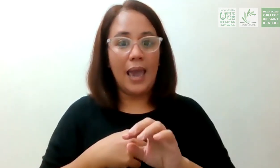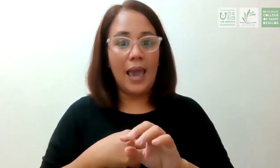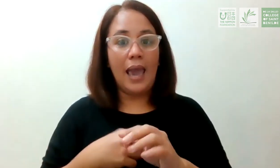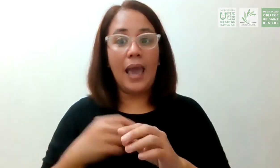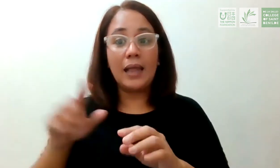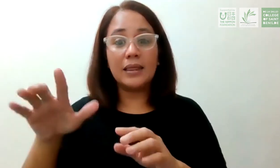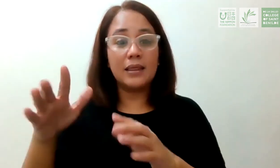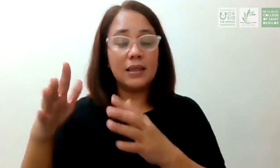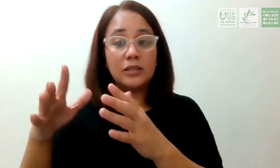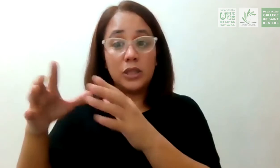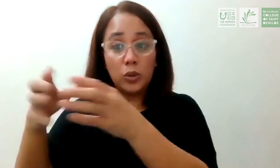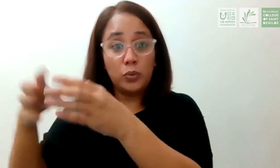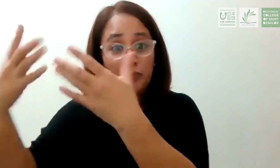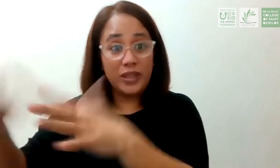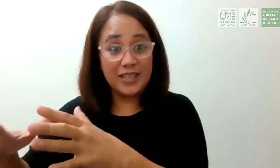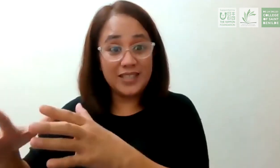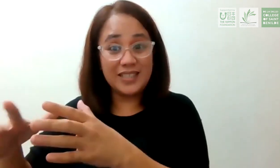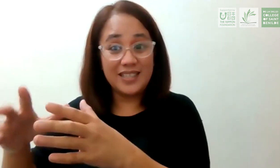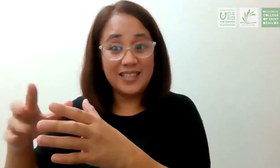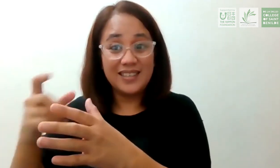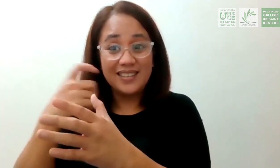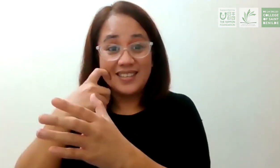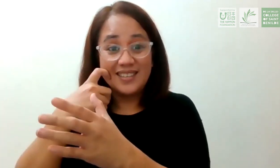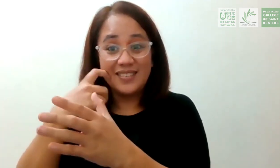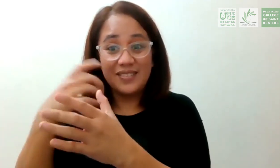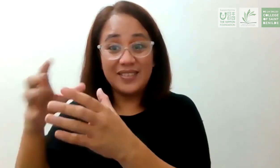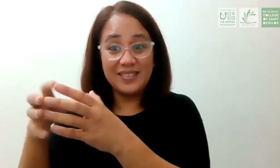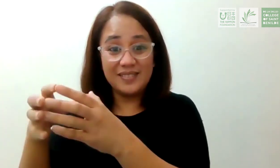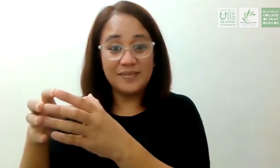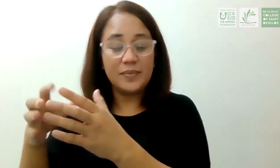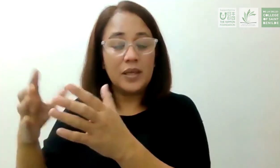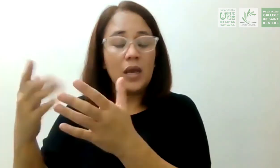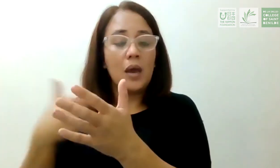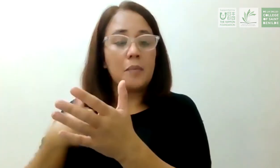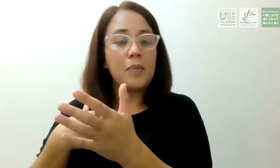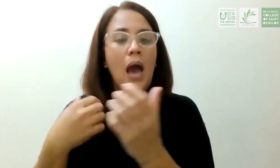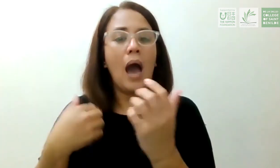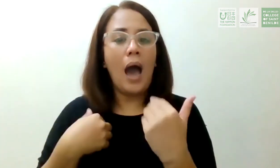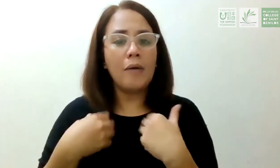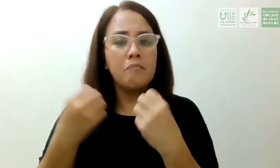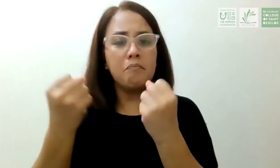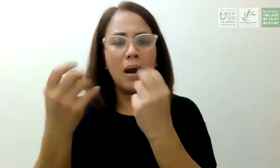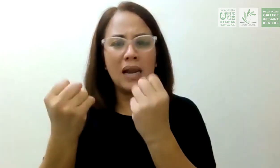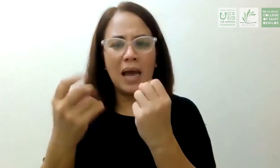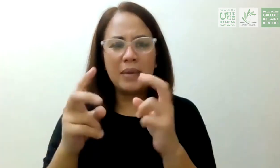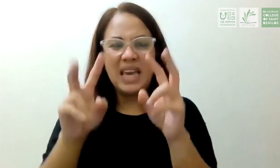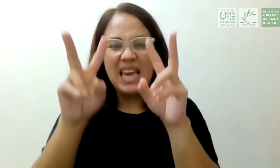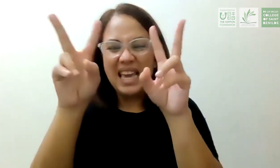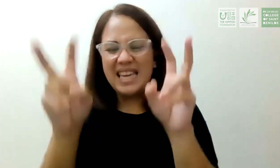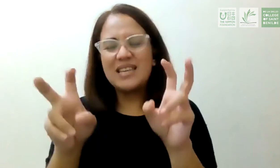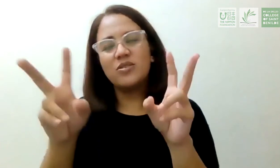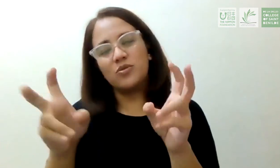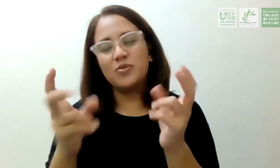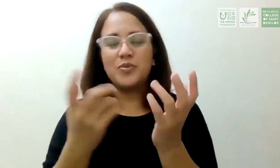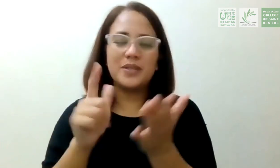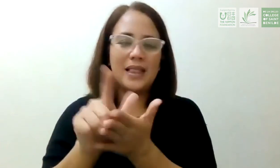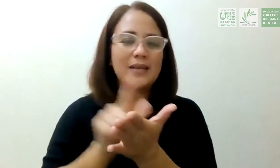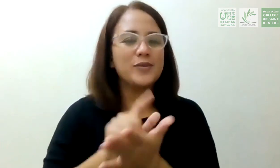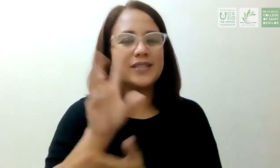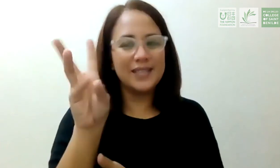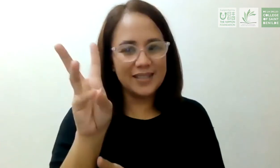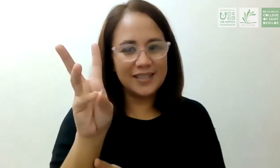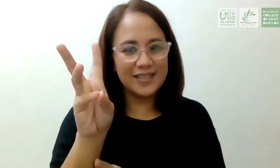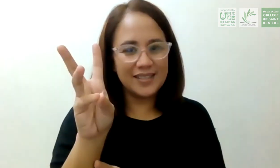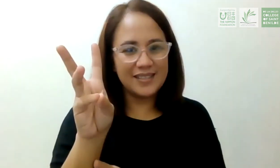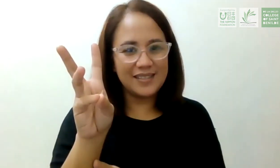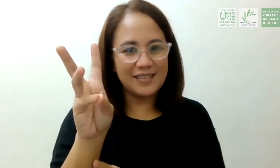on earlier. Now, there are lots of issues with lesson 6, so we can do it one